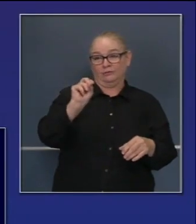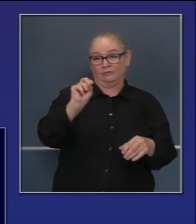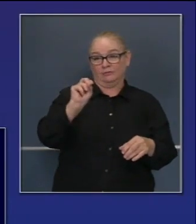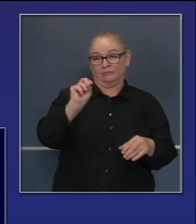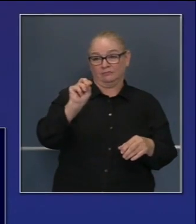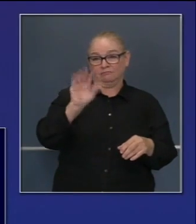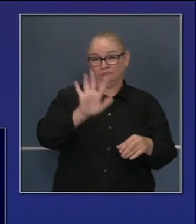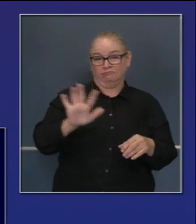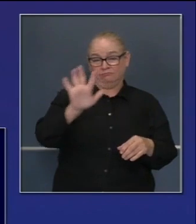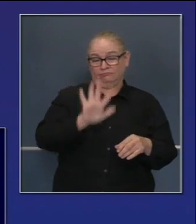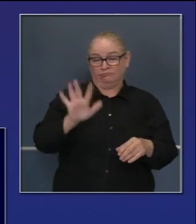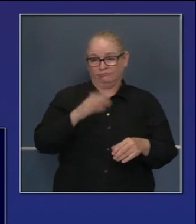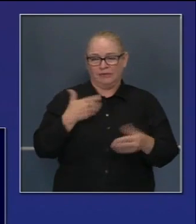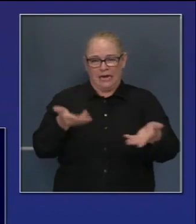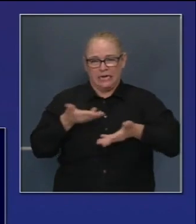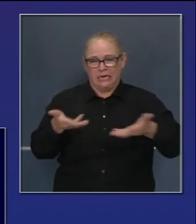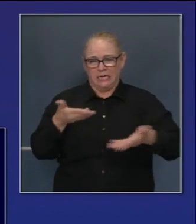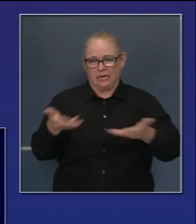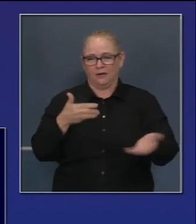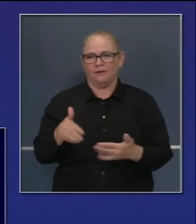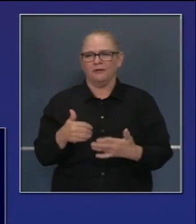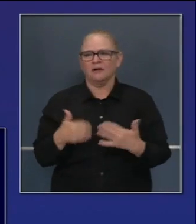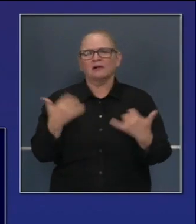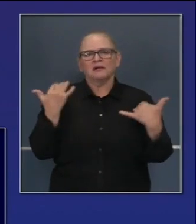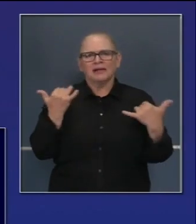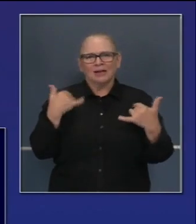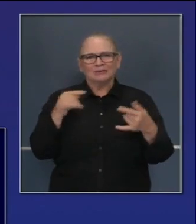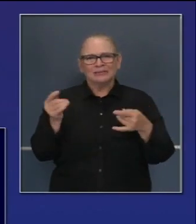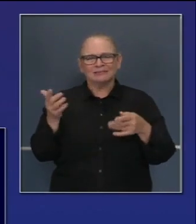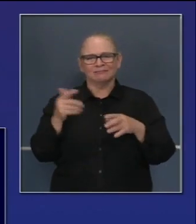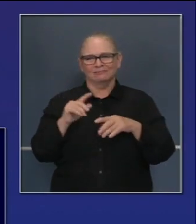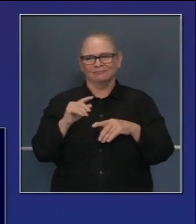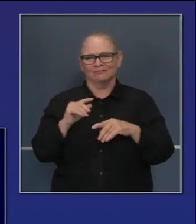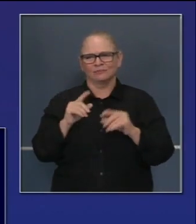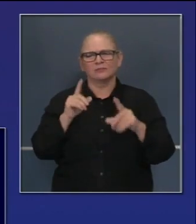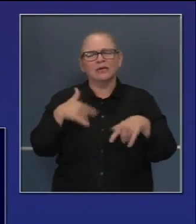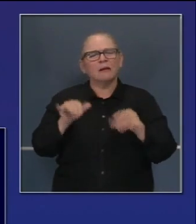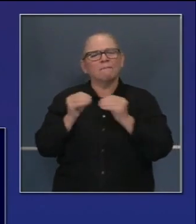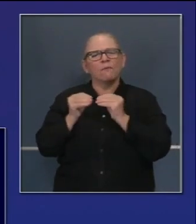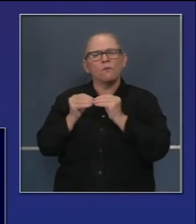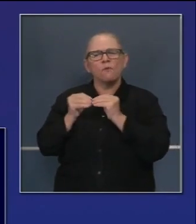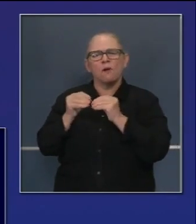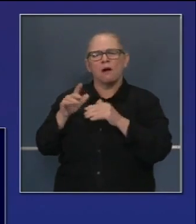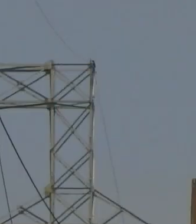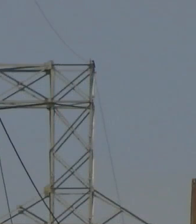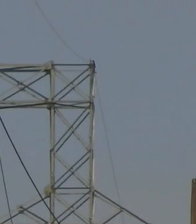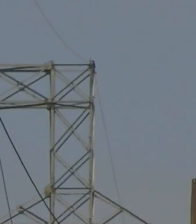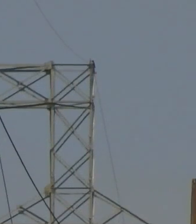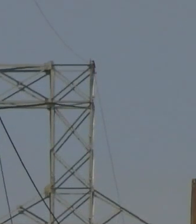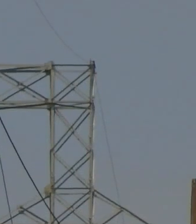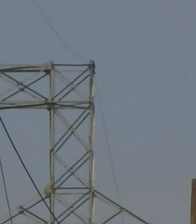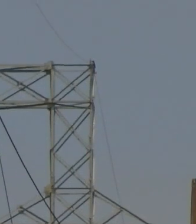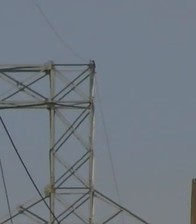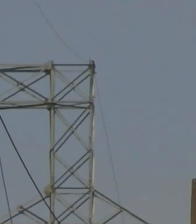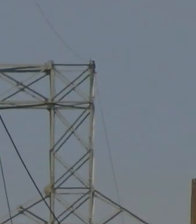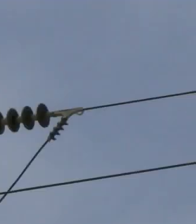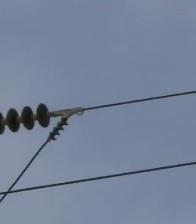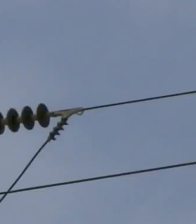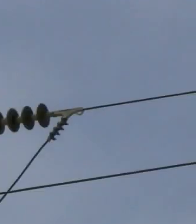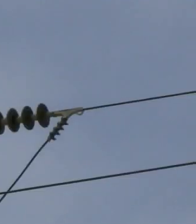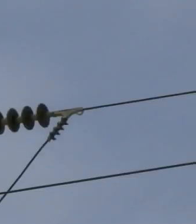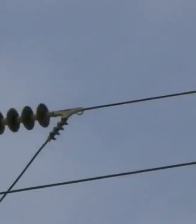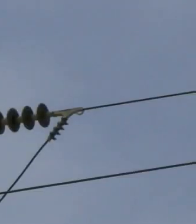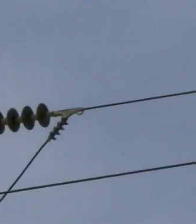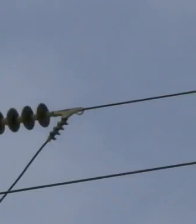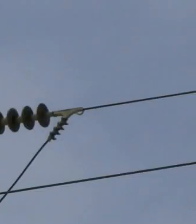858 of already been brought on this just over the course of the last few weeks. The heat also putting a strain on